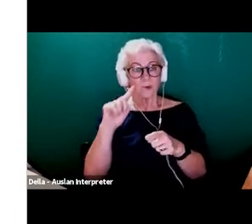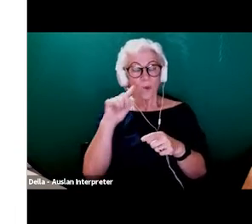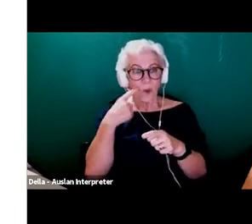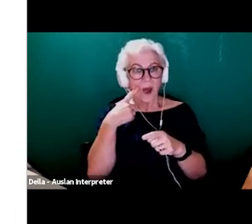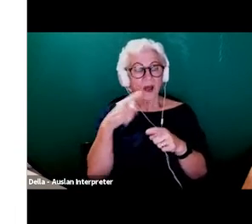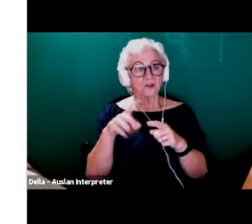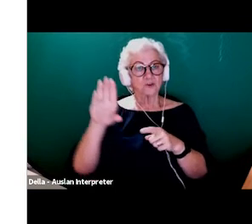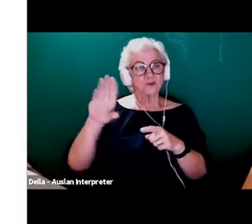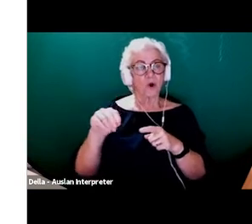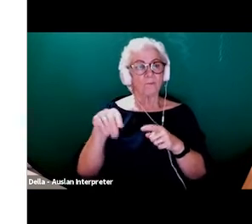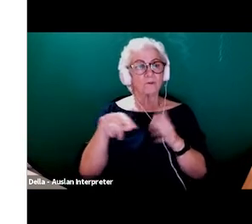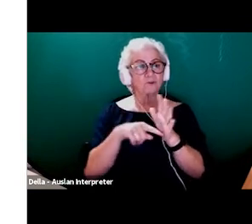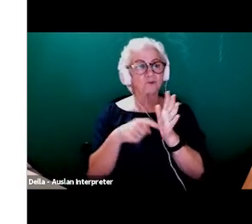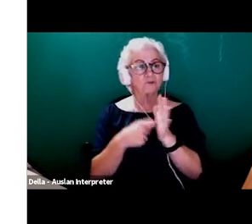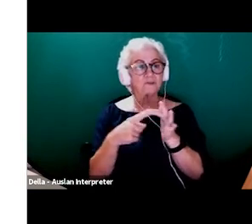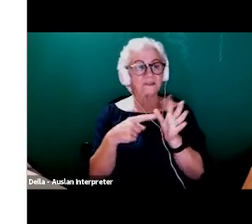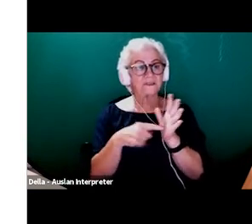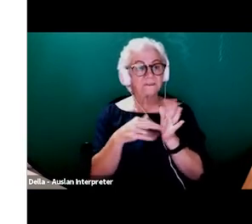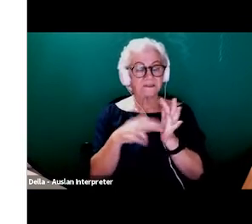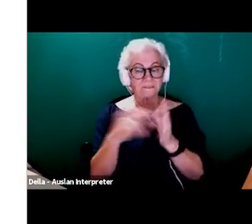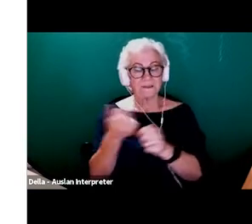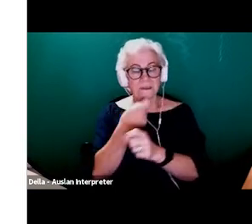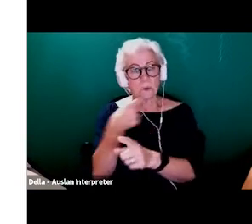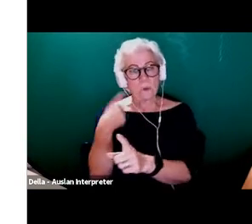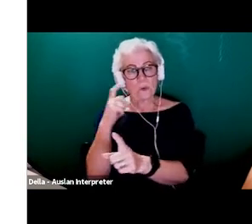further issue of concern.